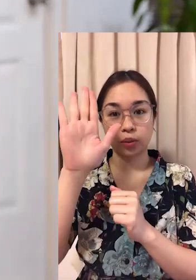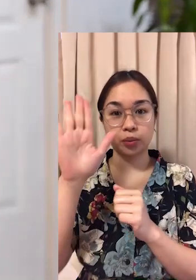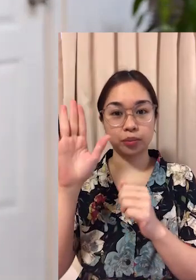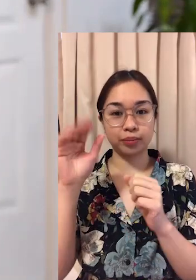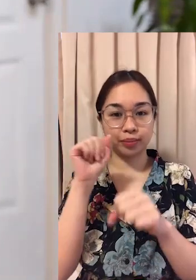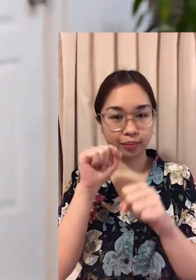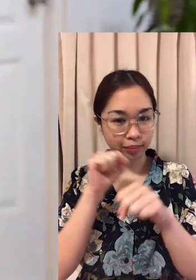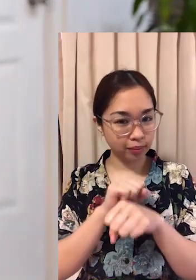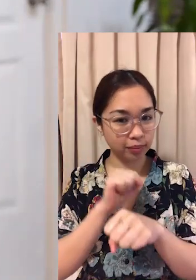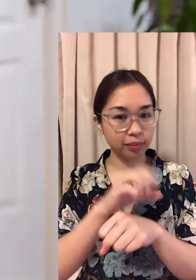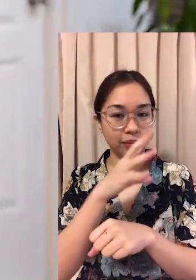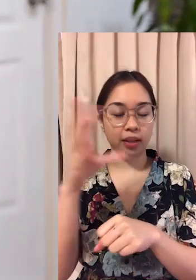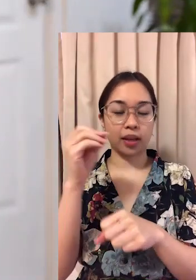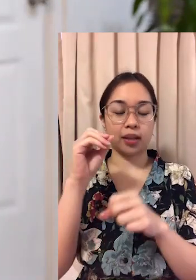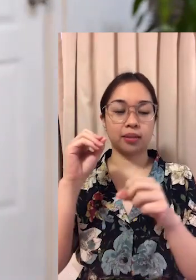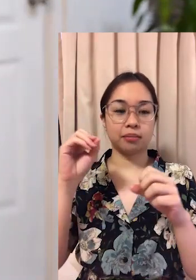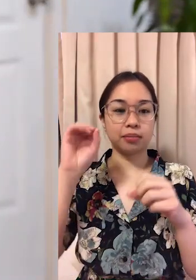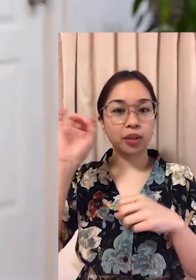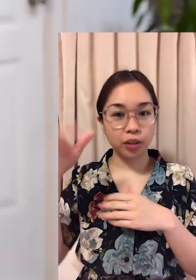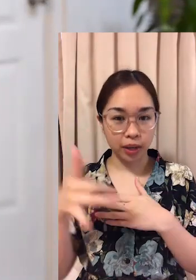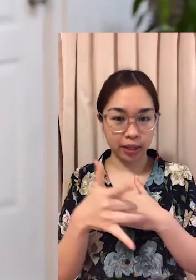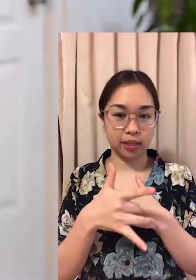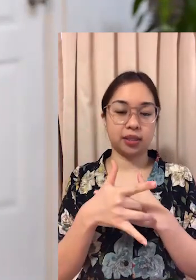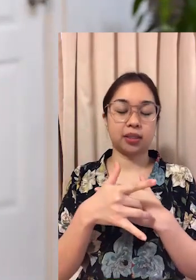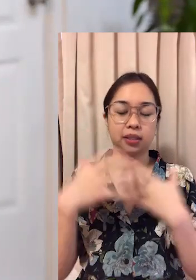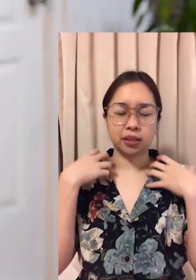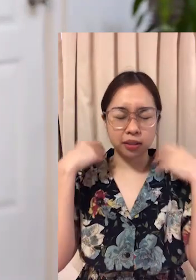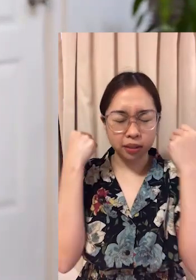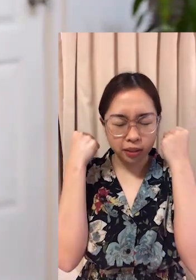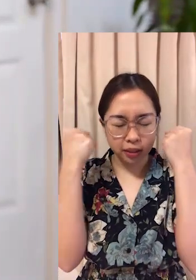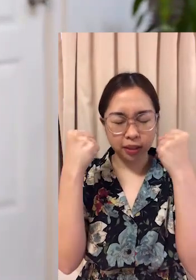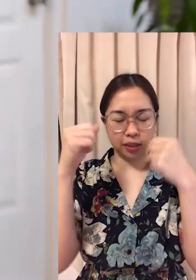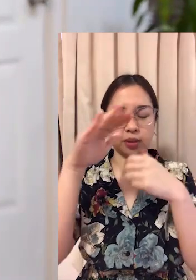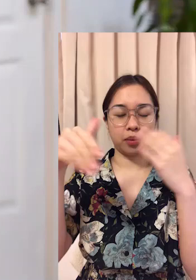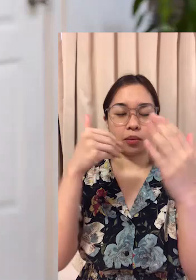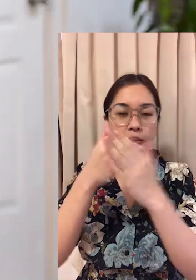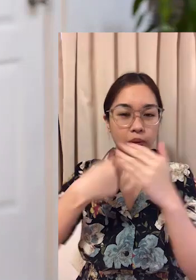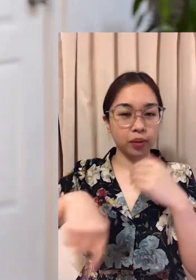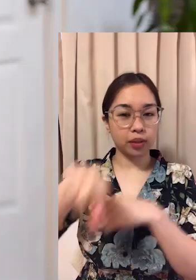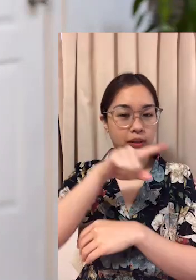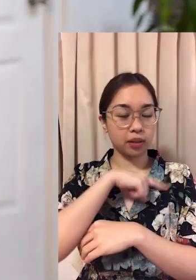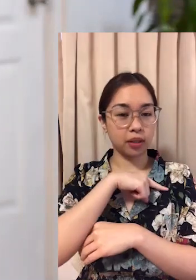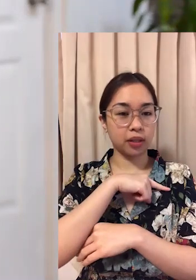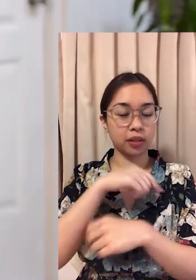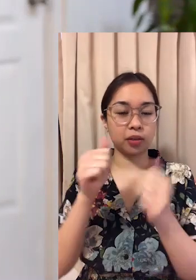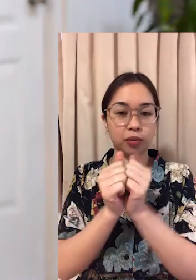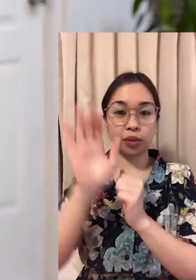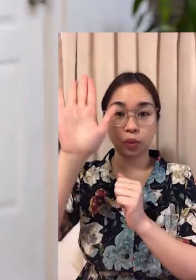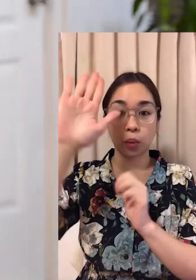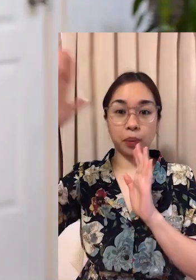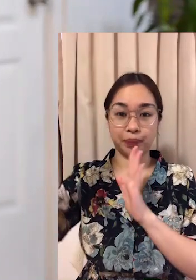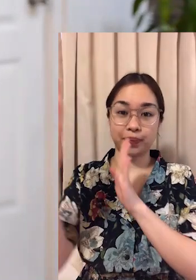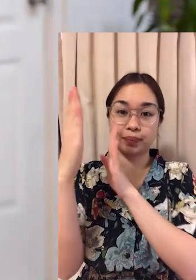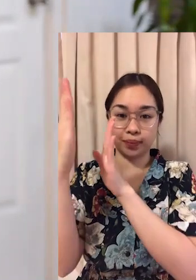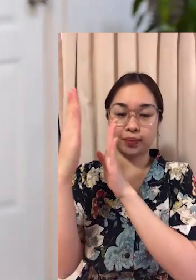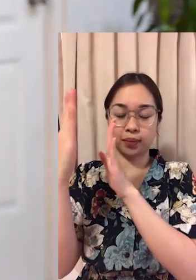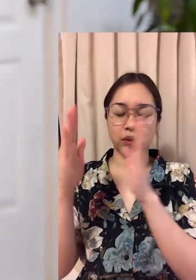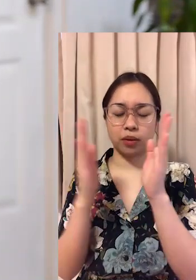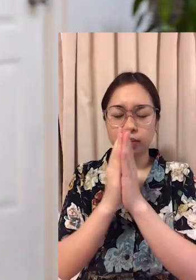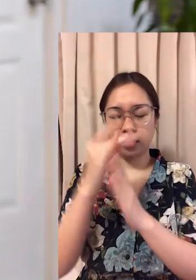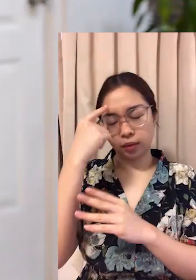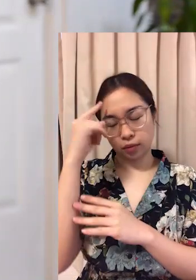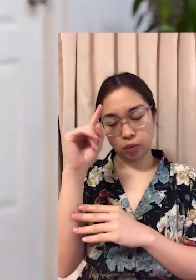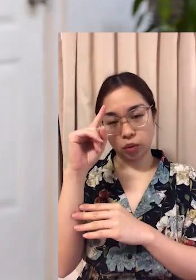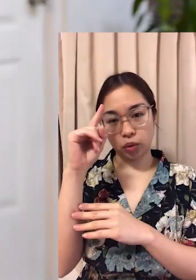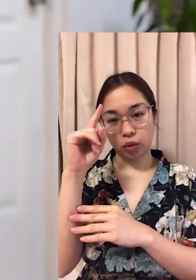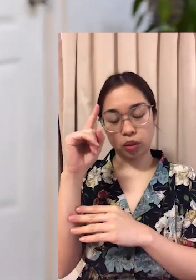grace. Strengthen all of us with Your manifest presence. We pray for the upcoming prayer and fasting. We